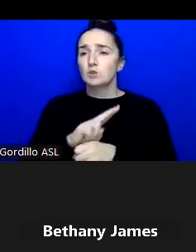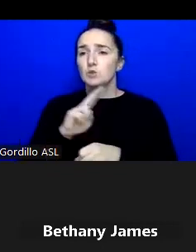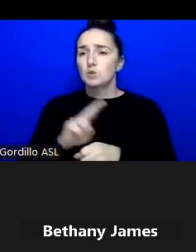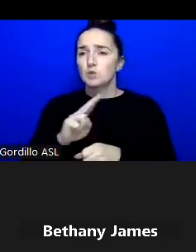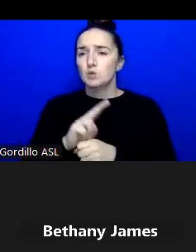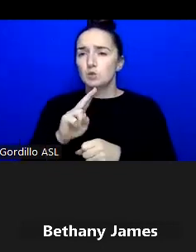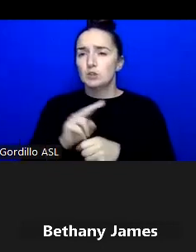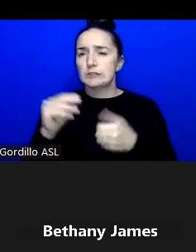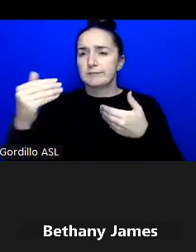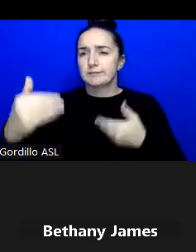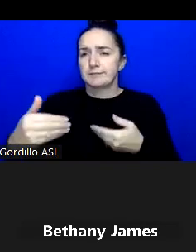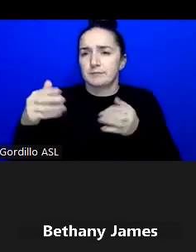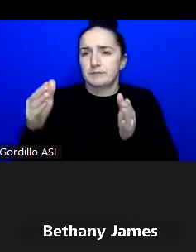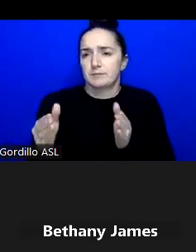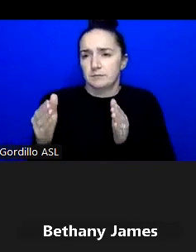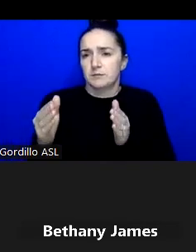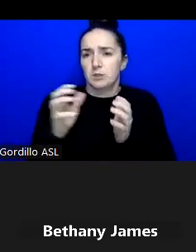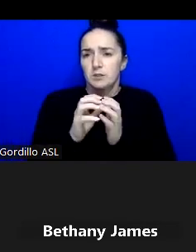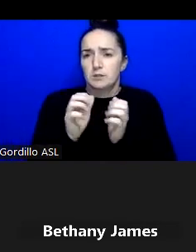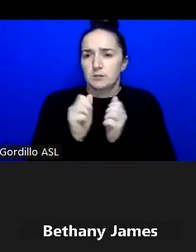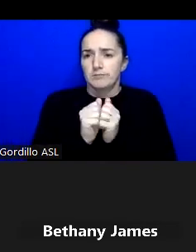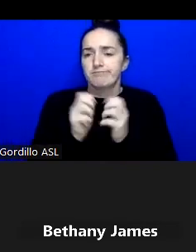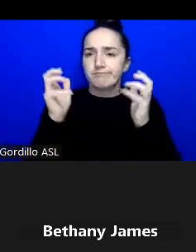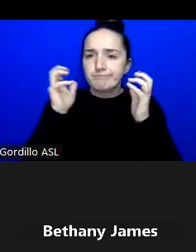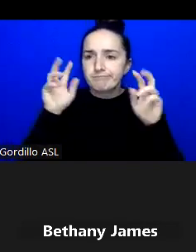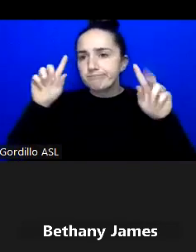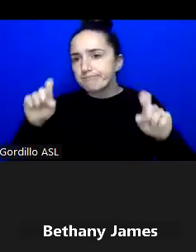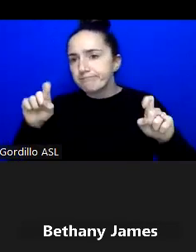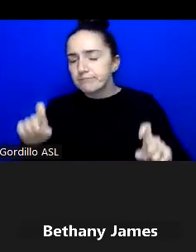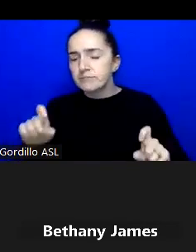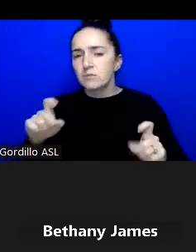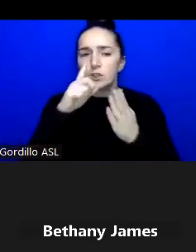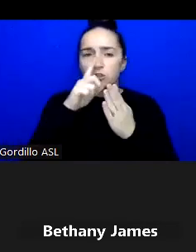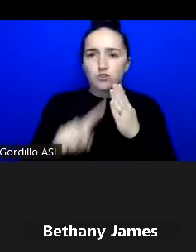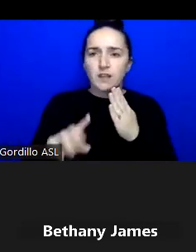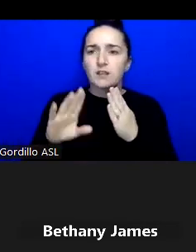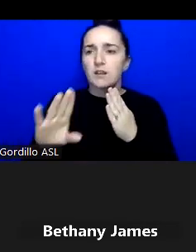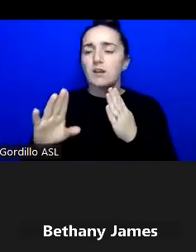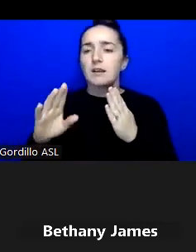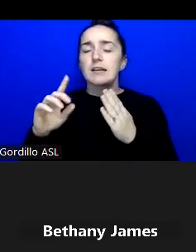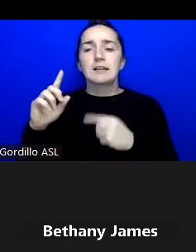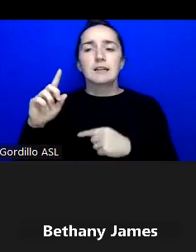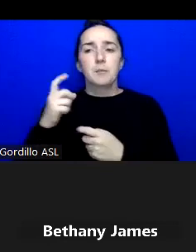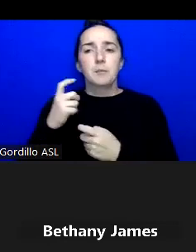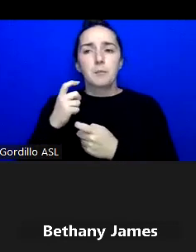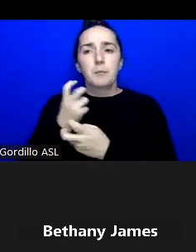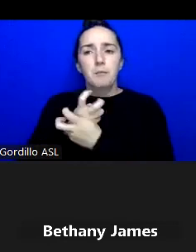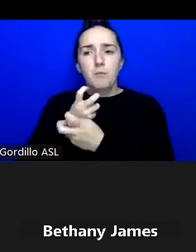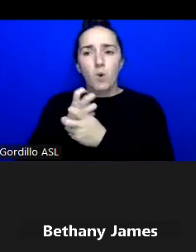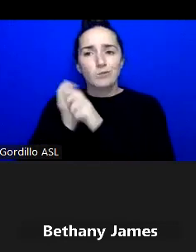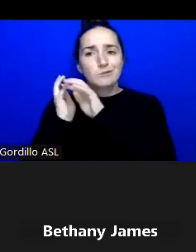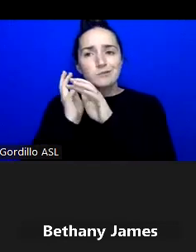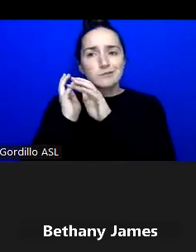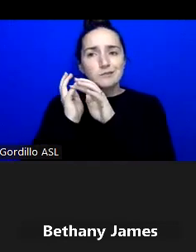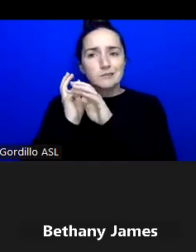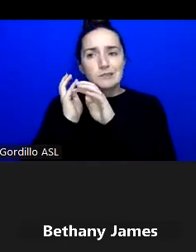to do testing that looks at their air conduction and bone conduction test results. So that looks like, putting insert